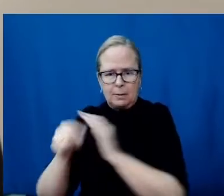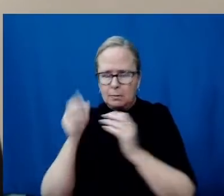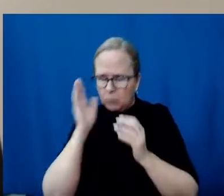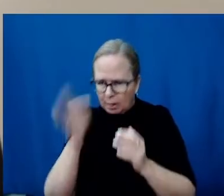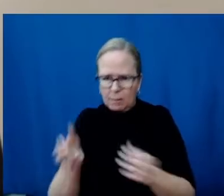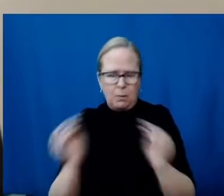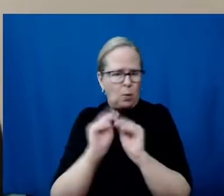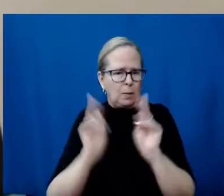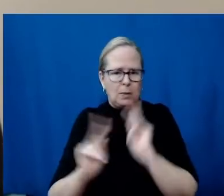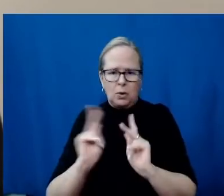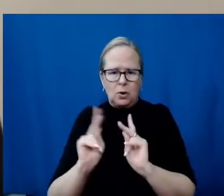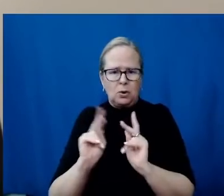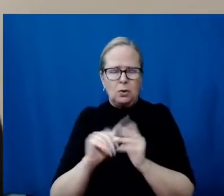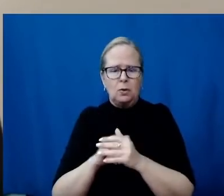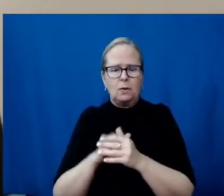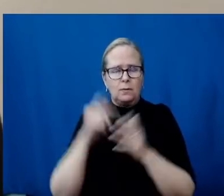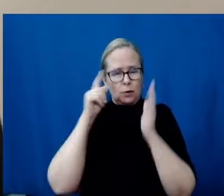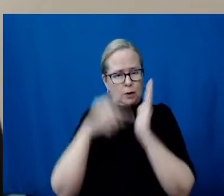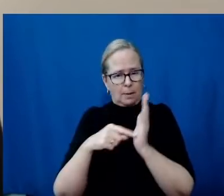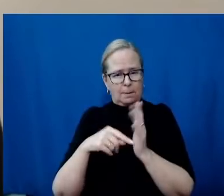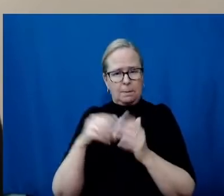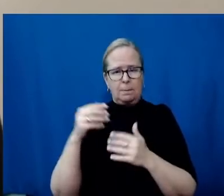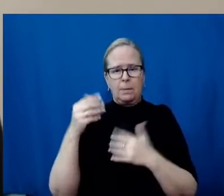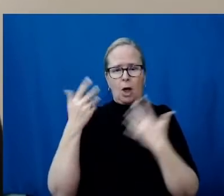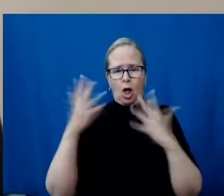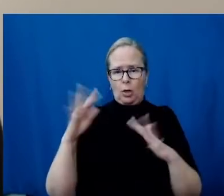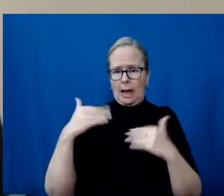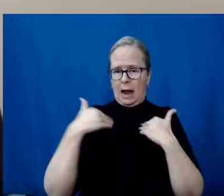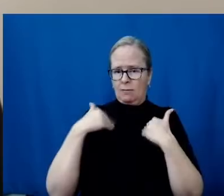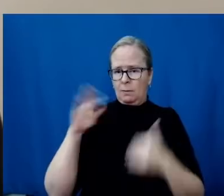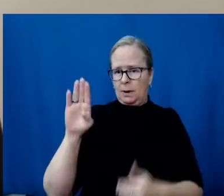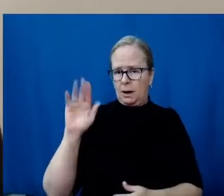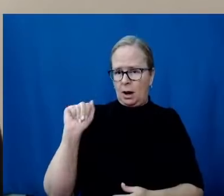than previously. And we have already BA2 present